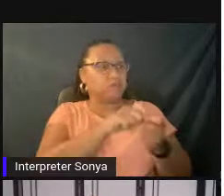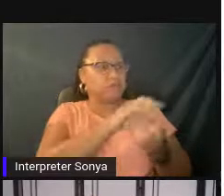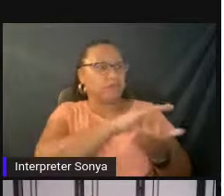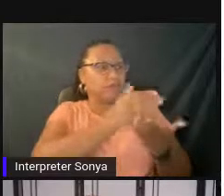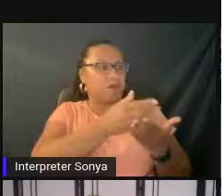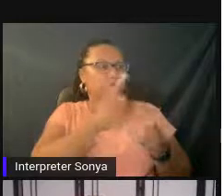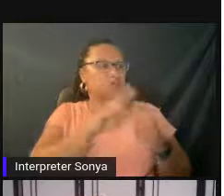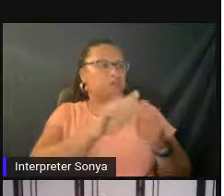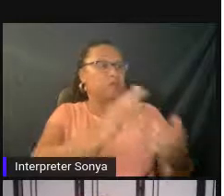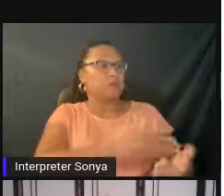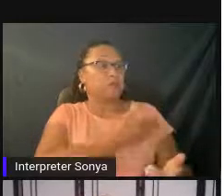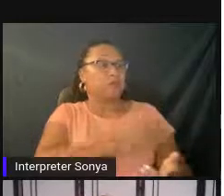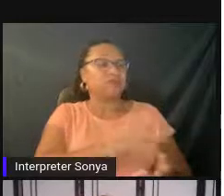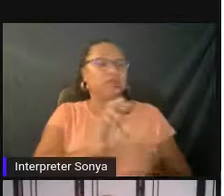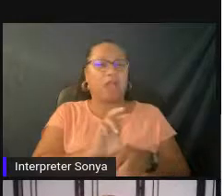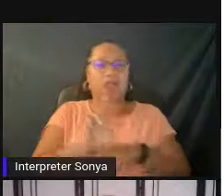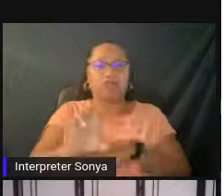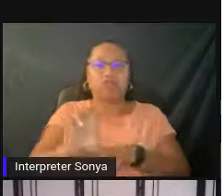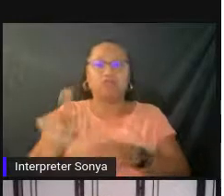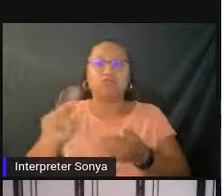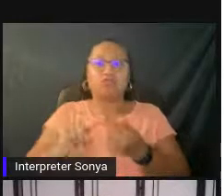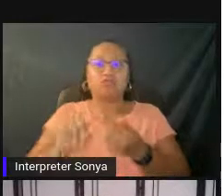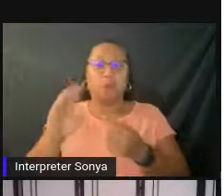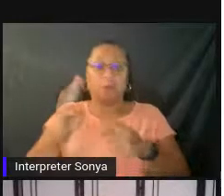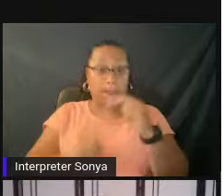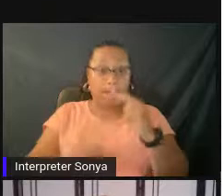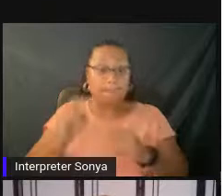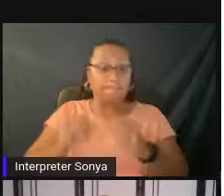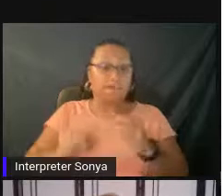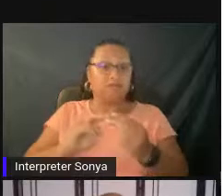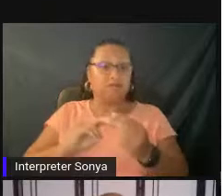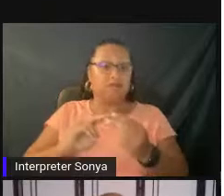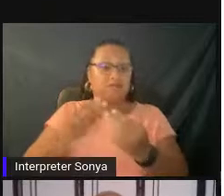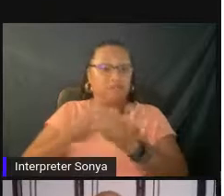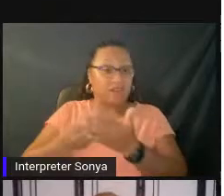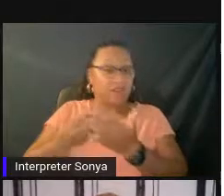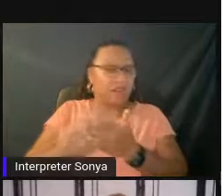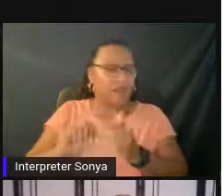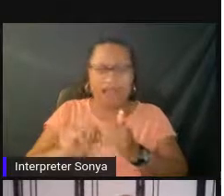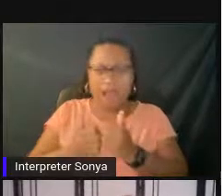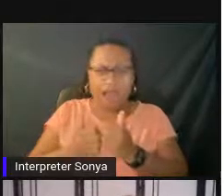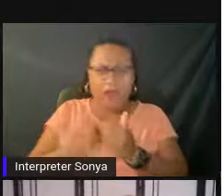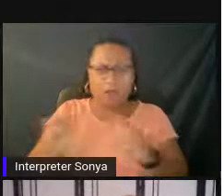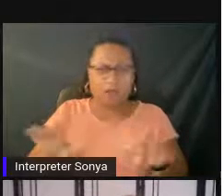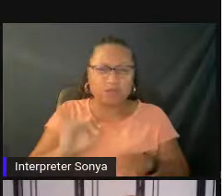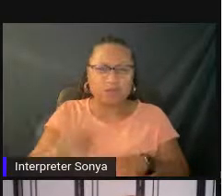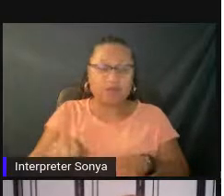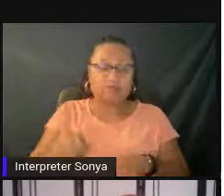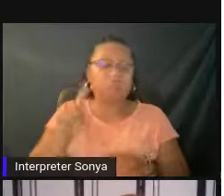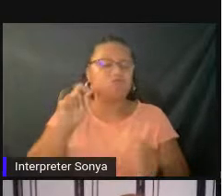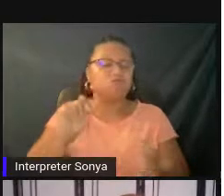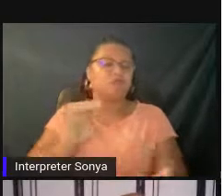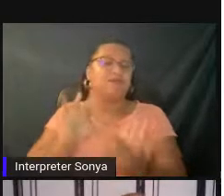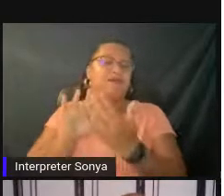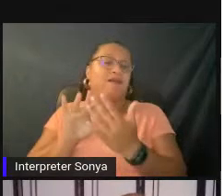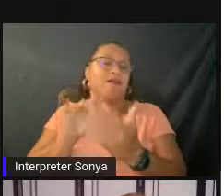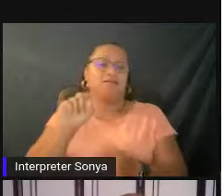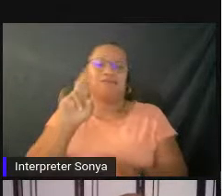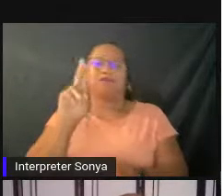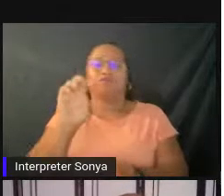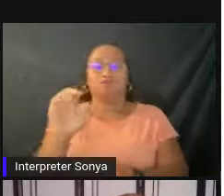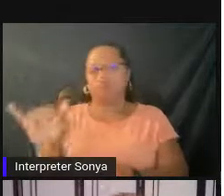to the new building fund, how do I do that? Also, reach out to the goddess that I just